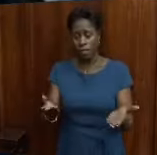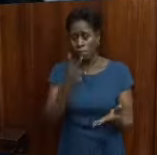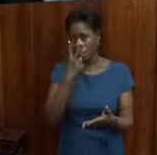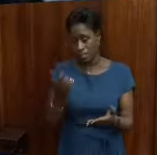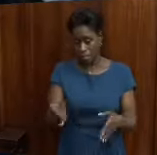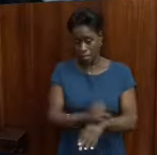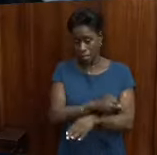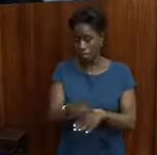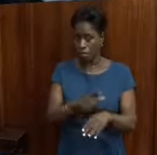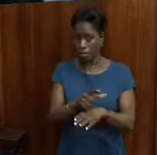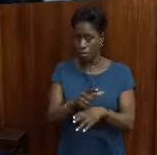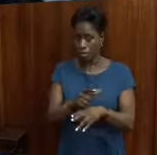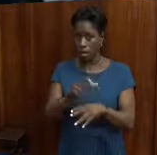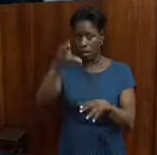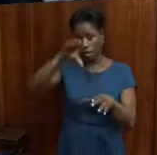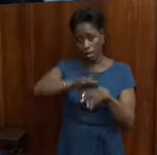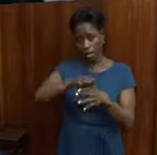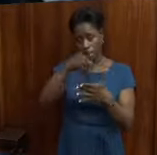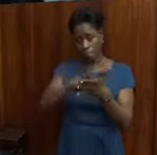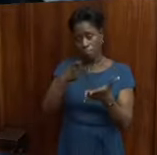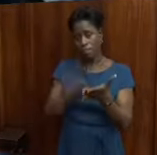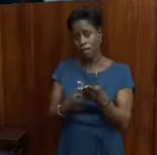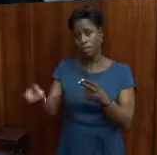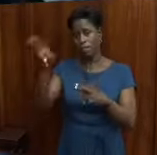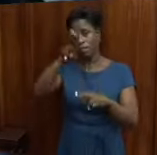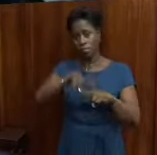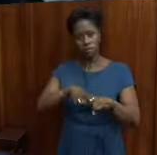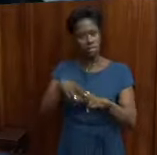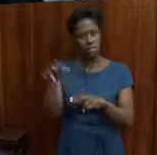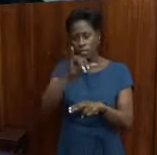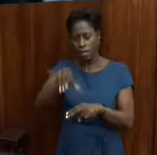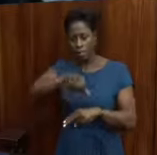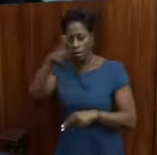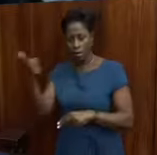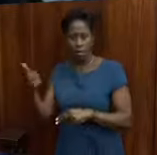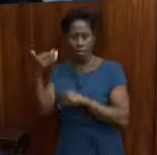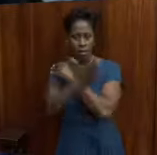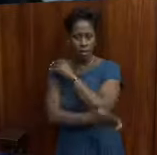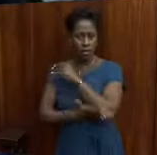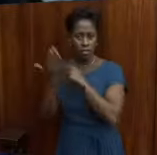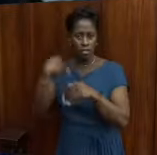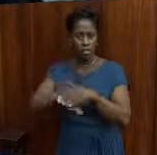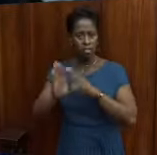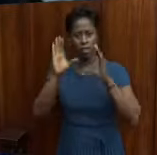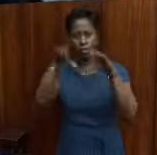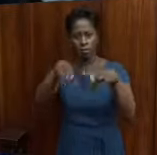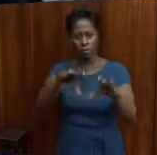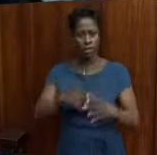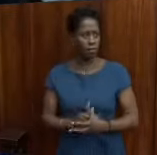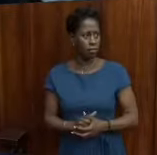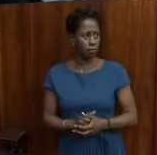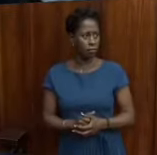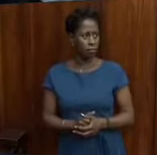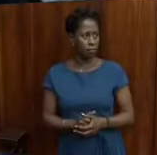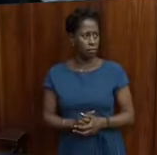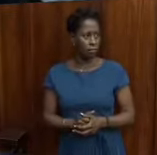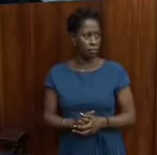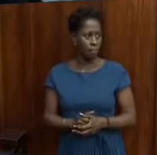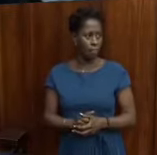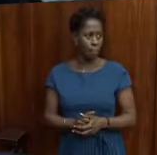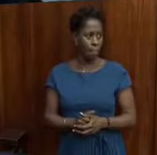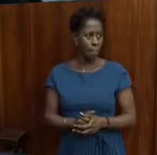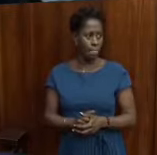prices, much in the same way it has in other countries in the Caribbean region and beyond. The desired excise